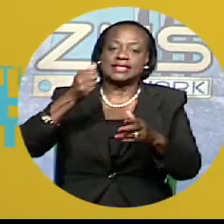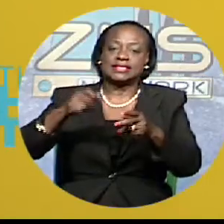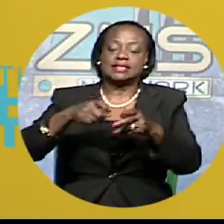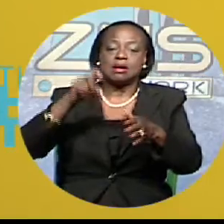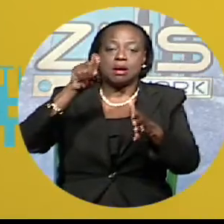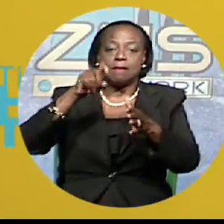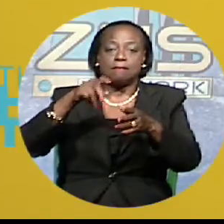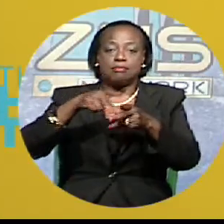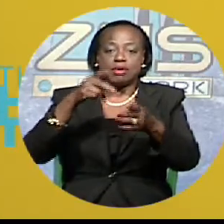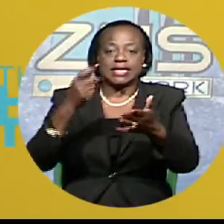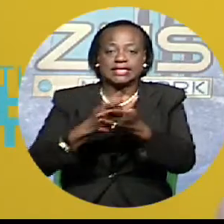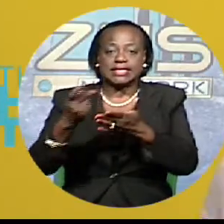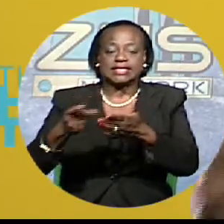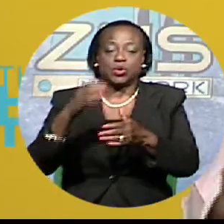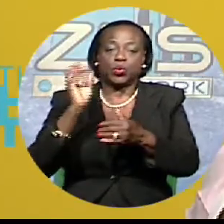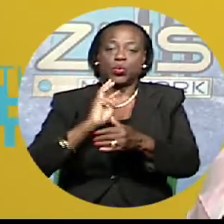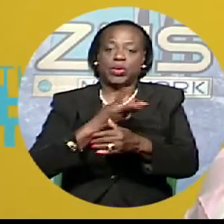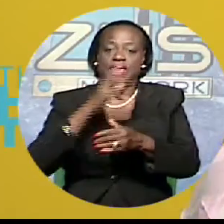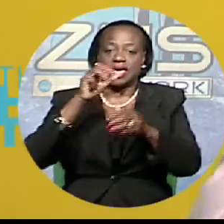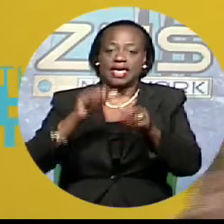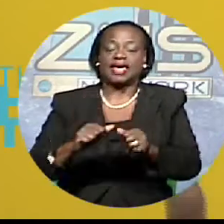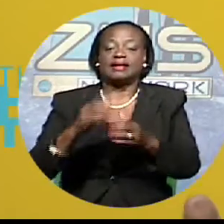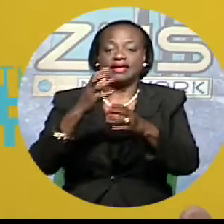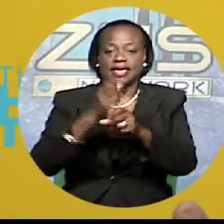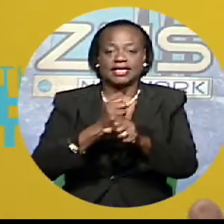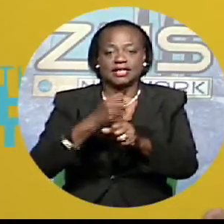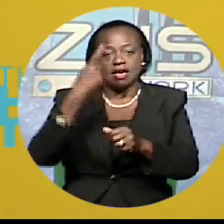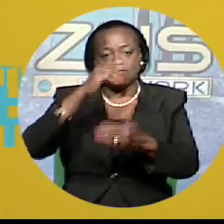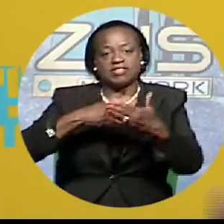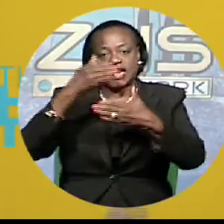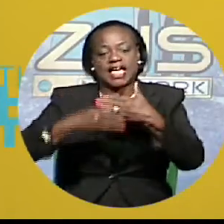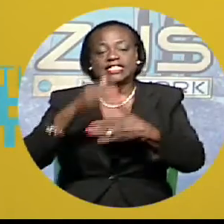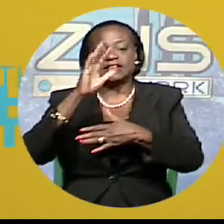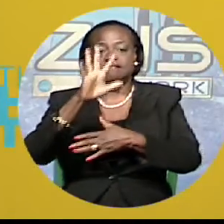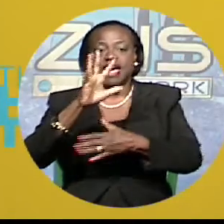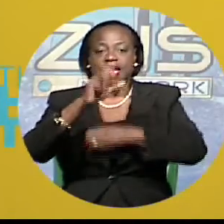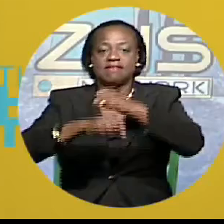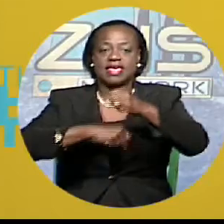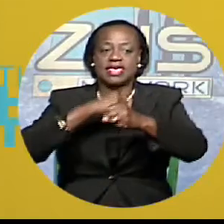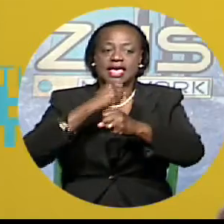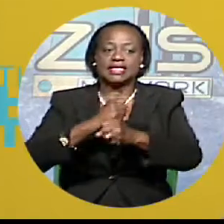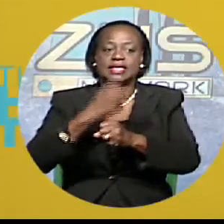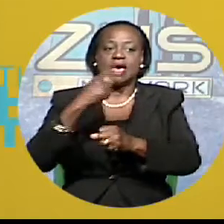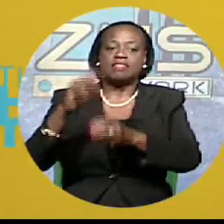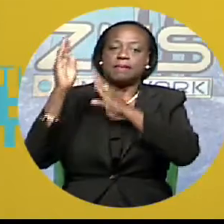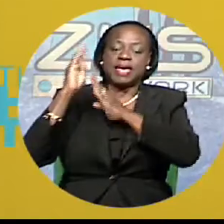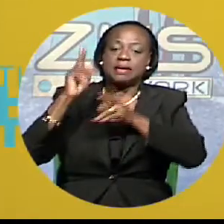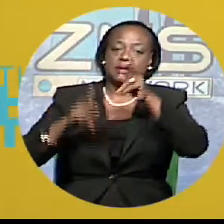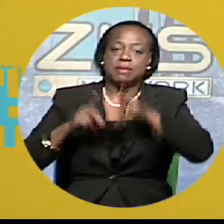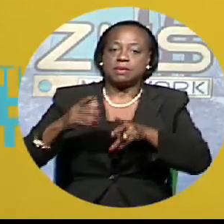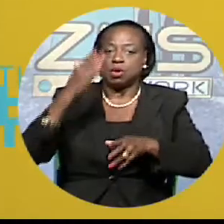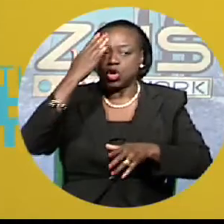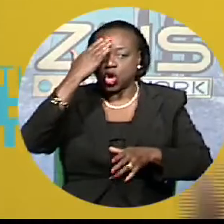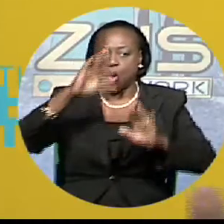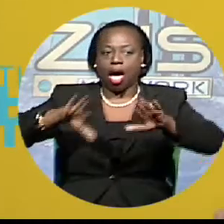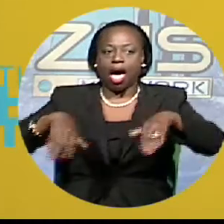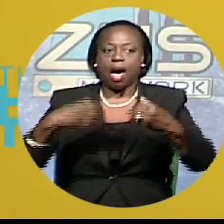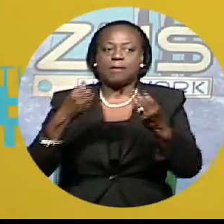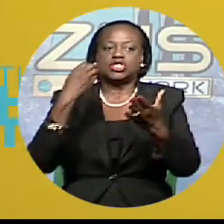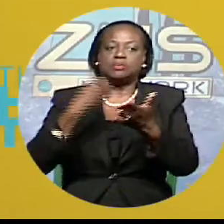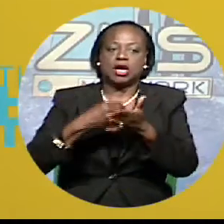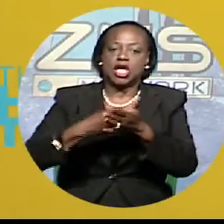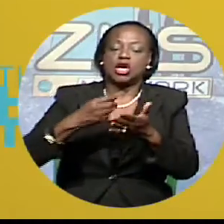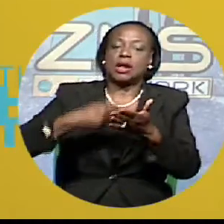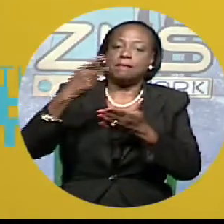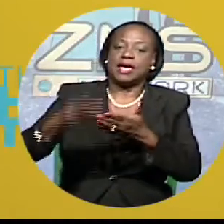5 years in hedging by getting prices that for the next 5 years, the Bahamian people would know exactly what we're paying for fuel for that period of